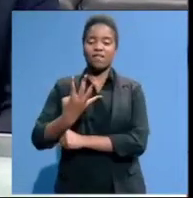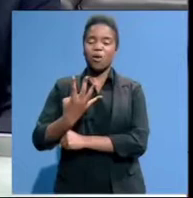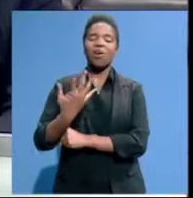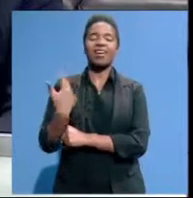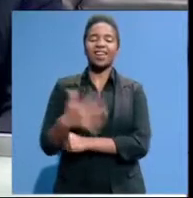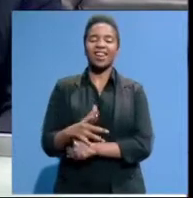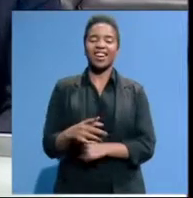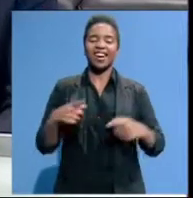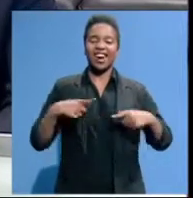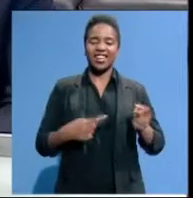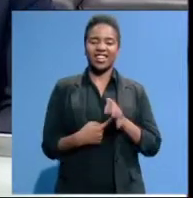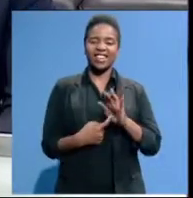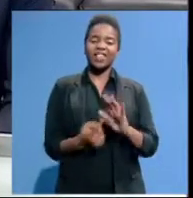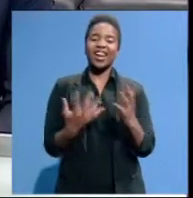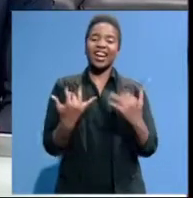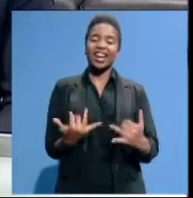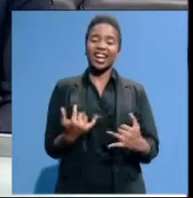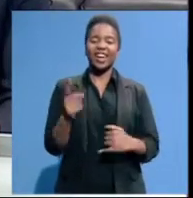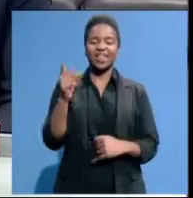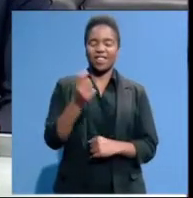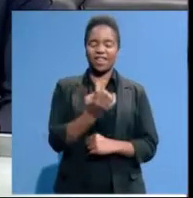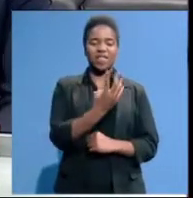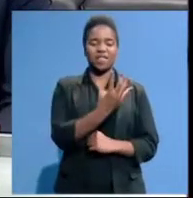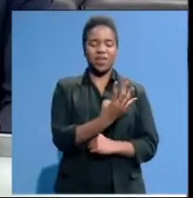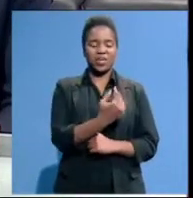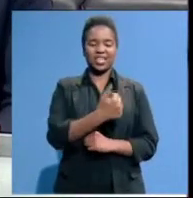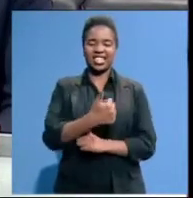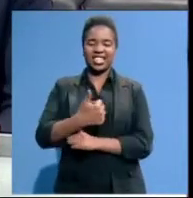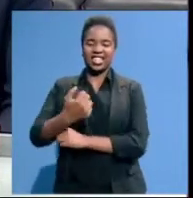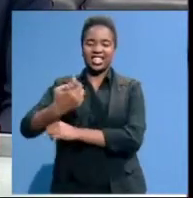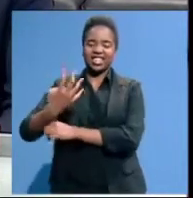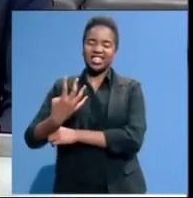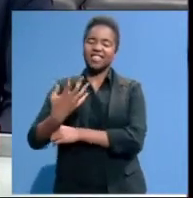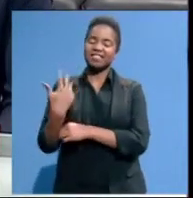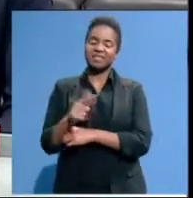Africa days. Well, the poor woman are working for the lazy.